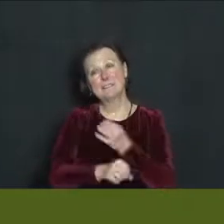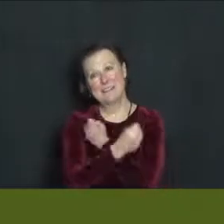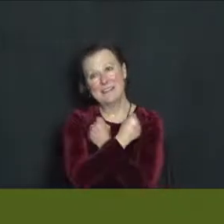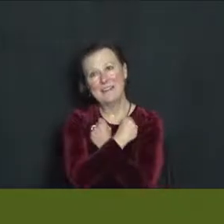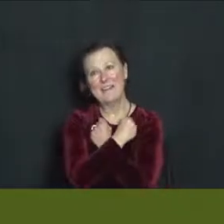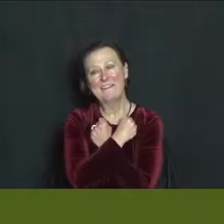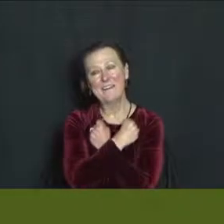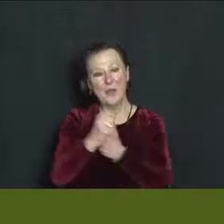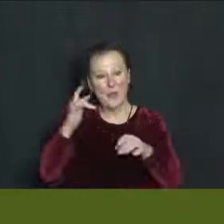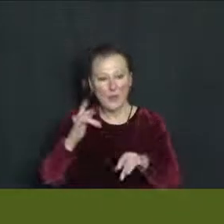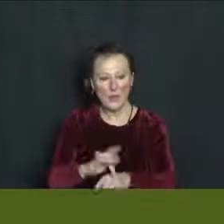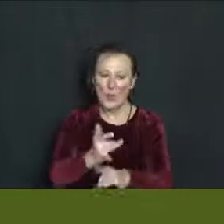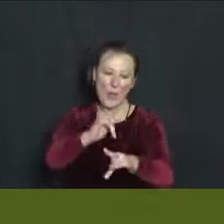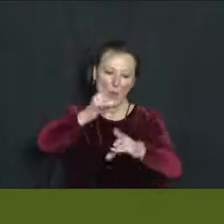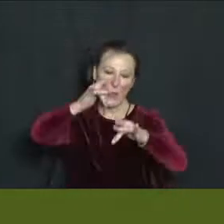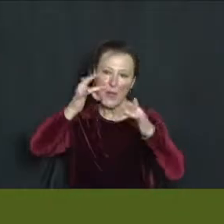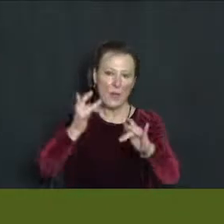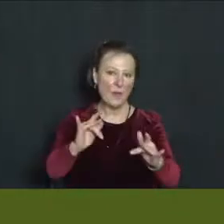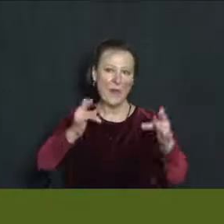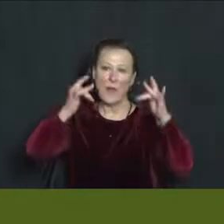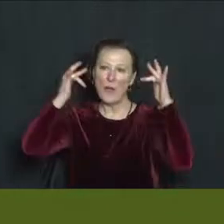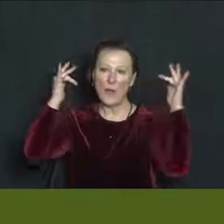hearts in love.